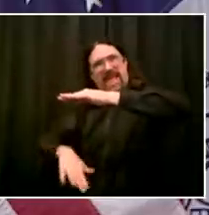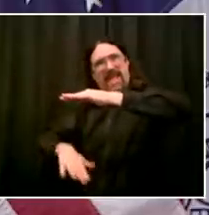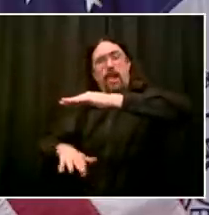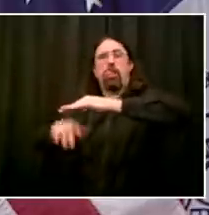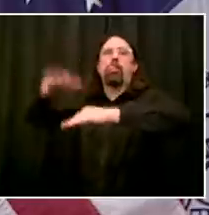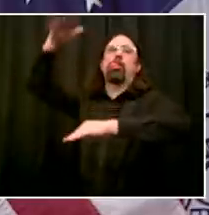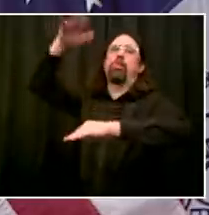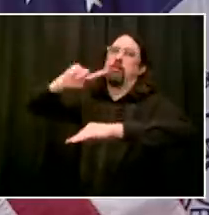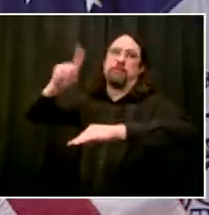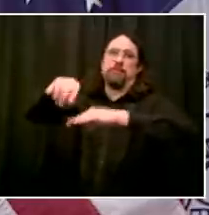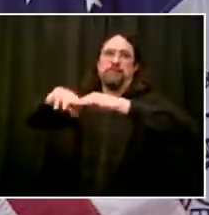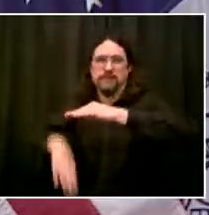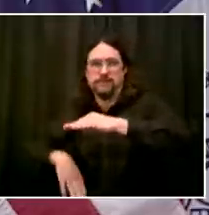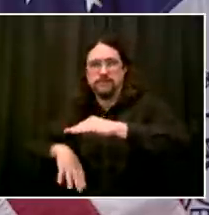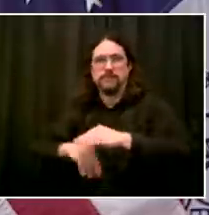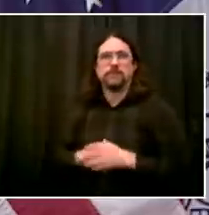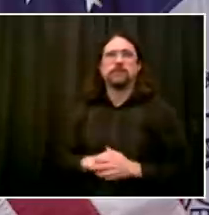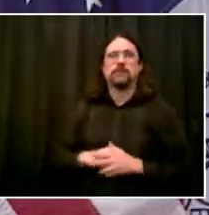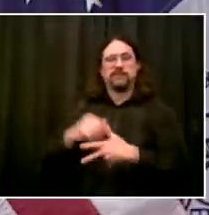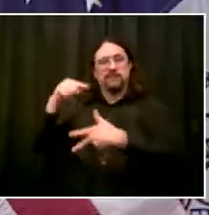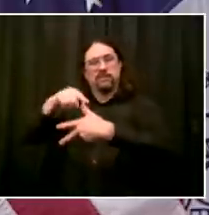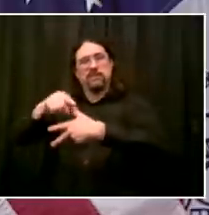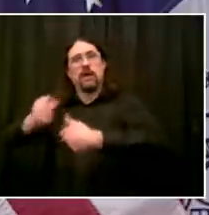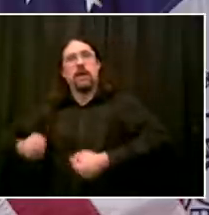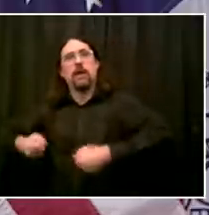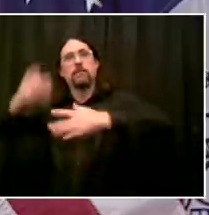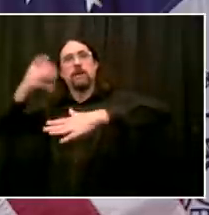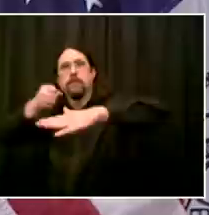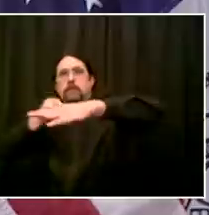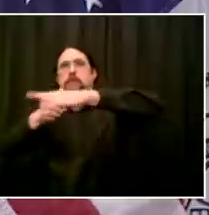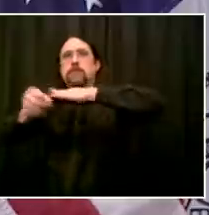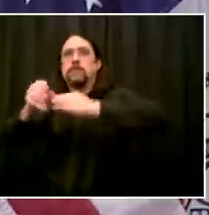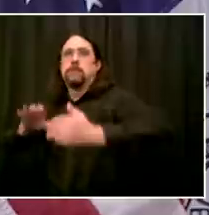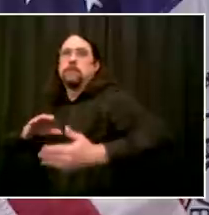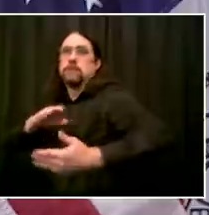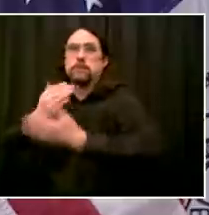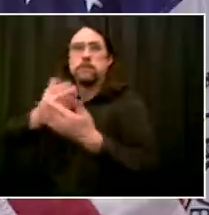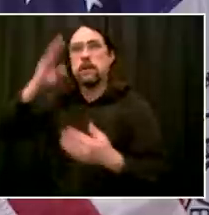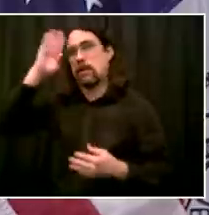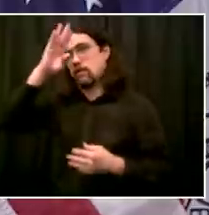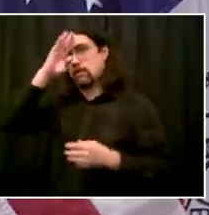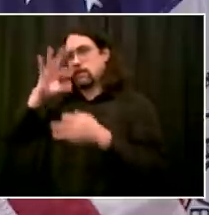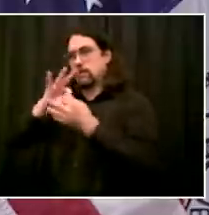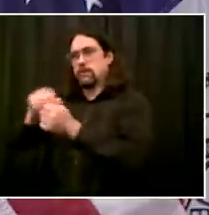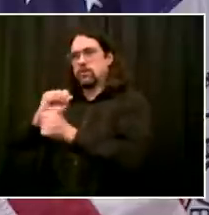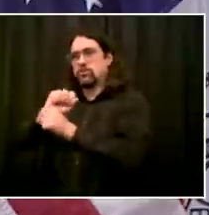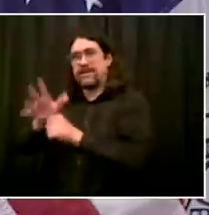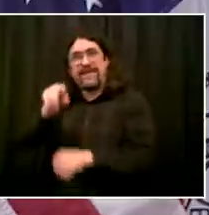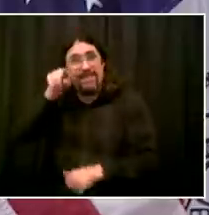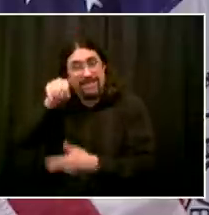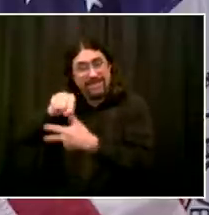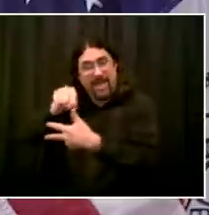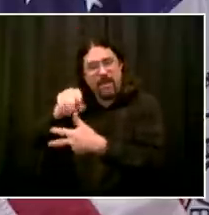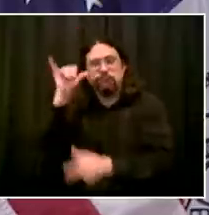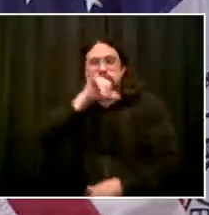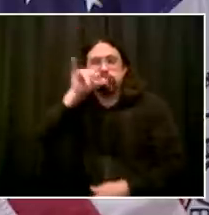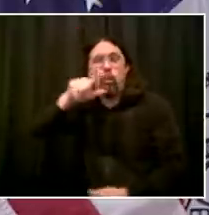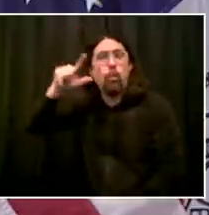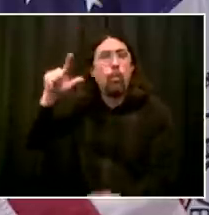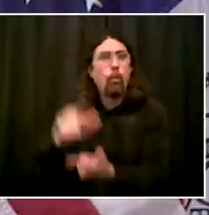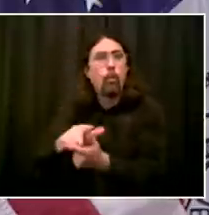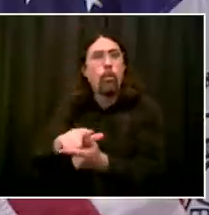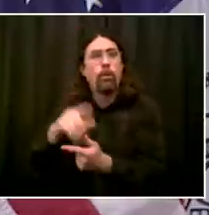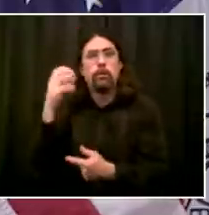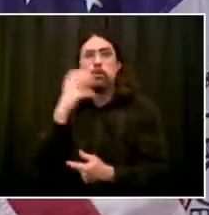the days that we had seen in previous years for similar respiratory diseases. So it got to a point of saying, hey, we need to look at